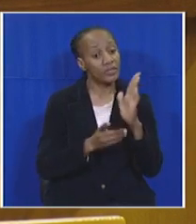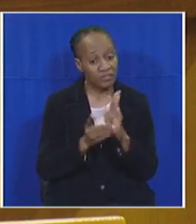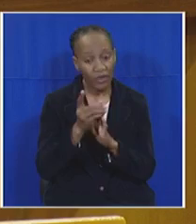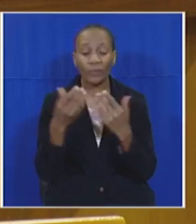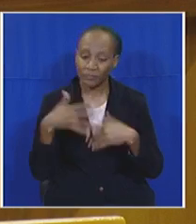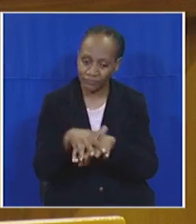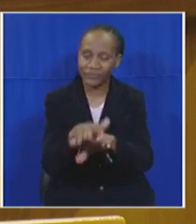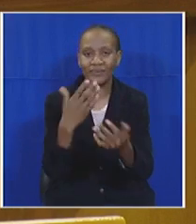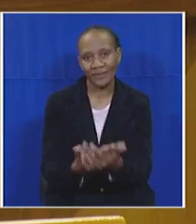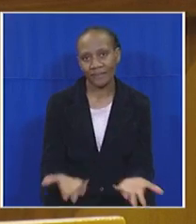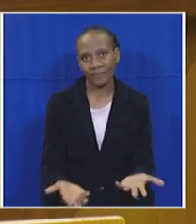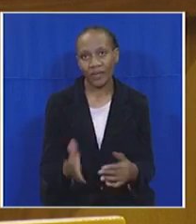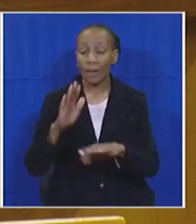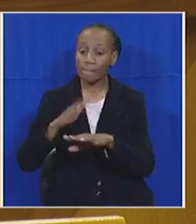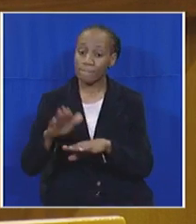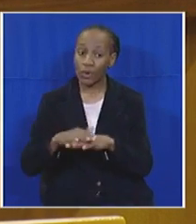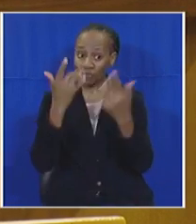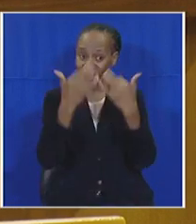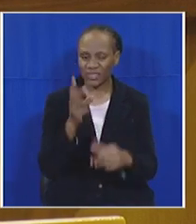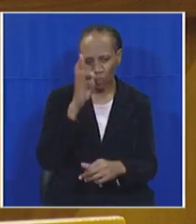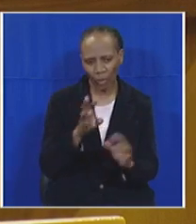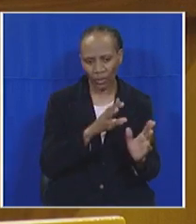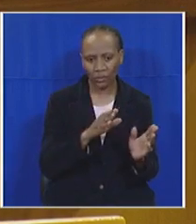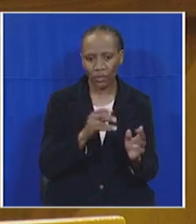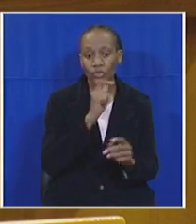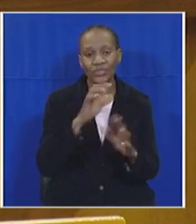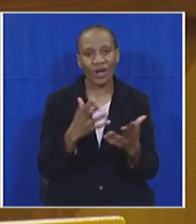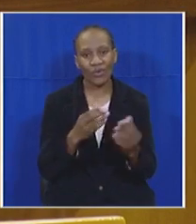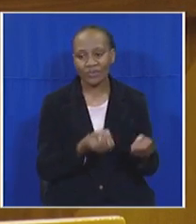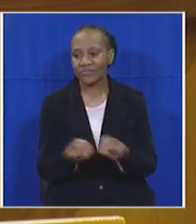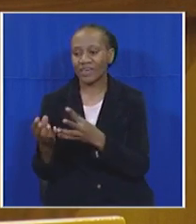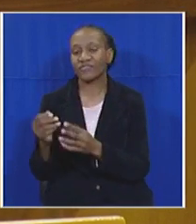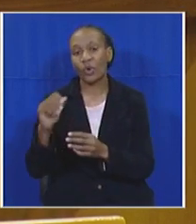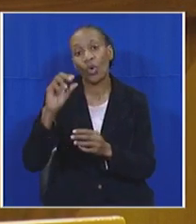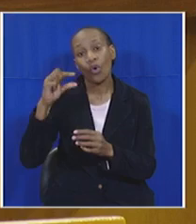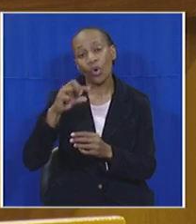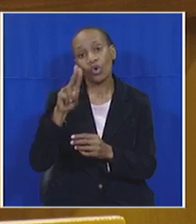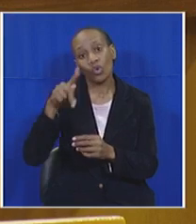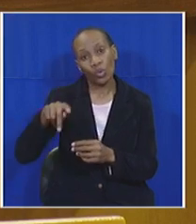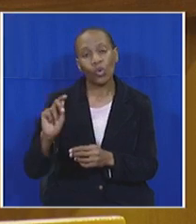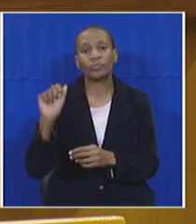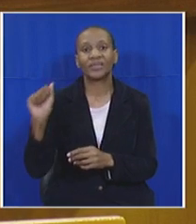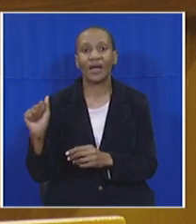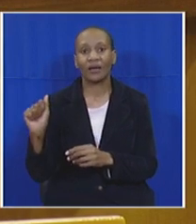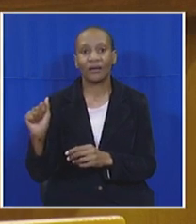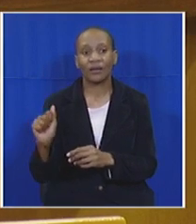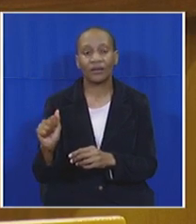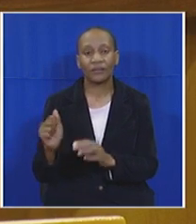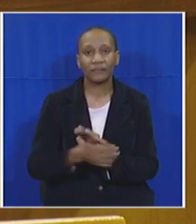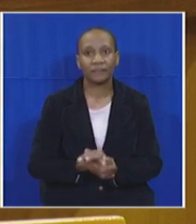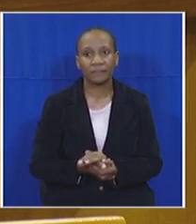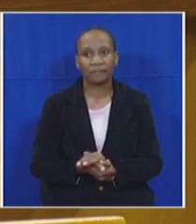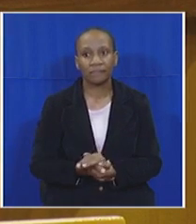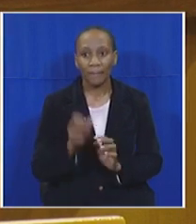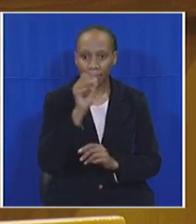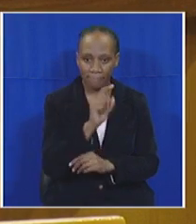needed, and most of it will be channeled to Gupta Ventures by Mr. Van Rooyen.